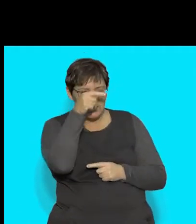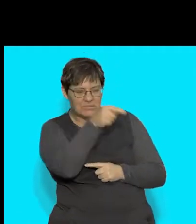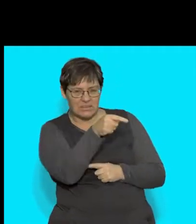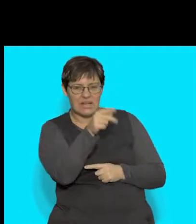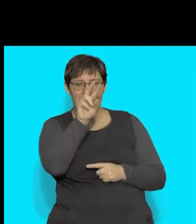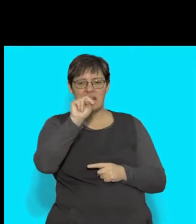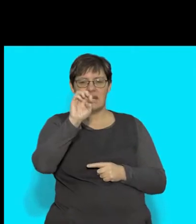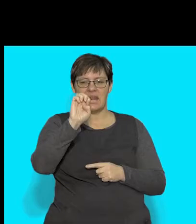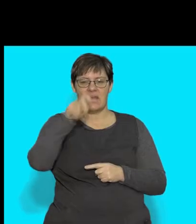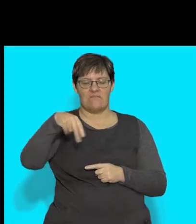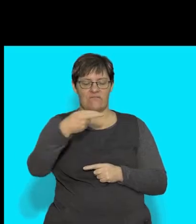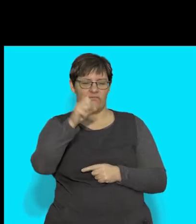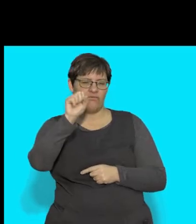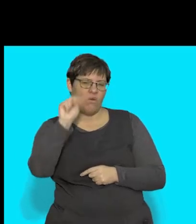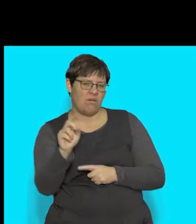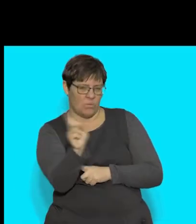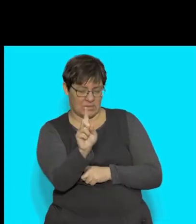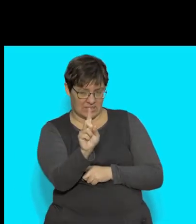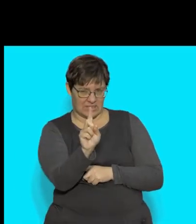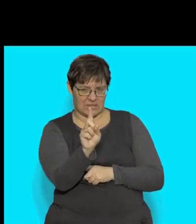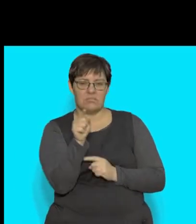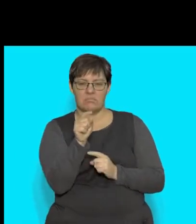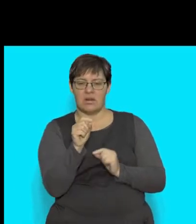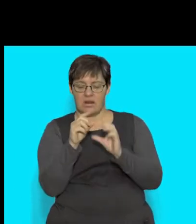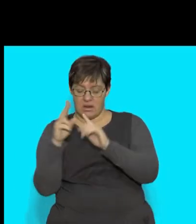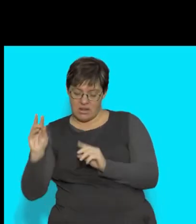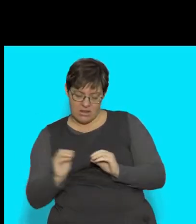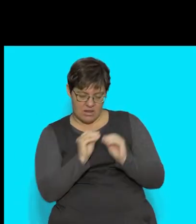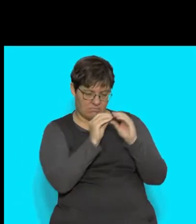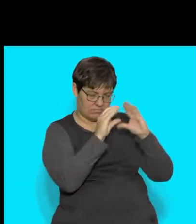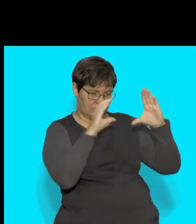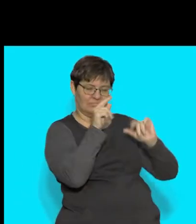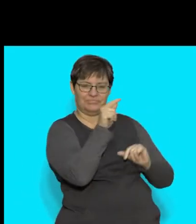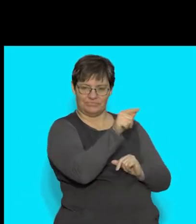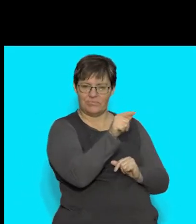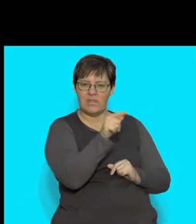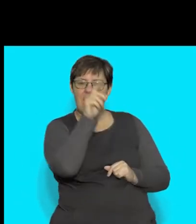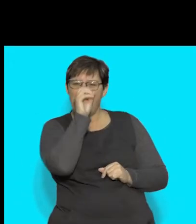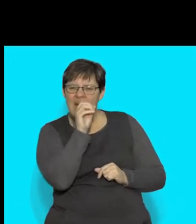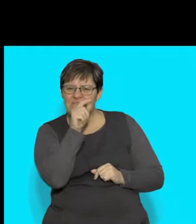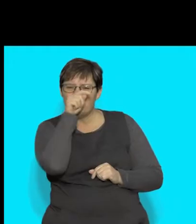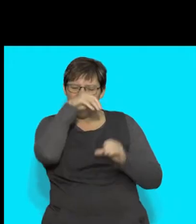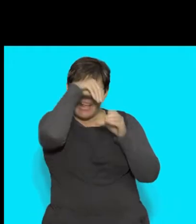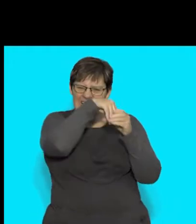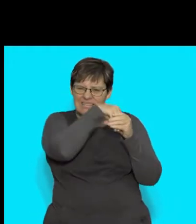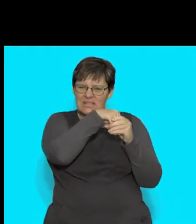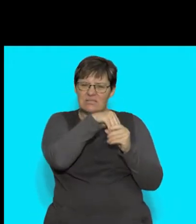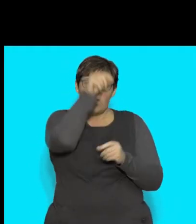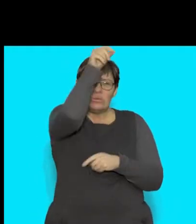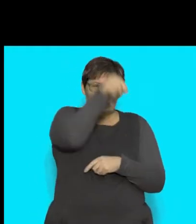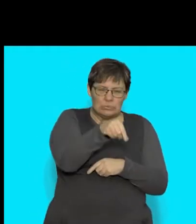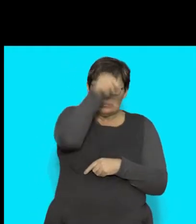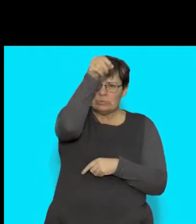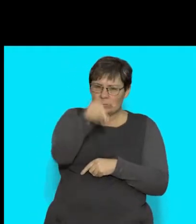And here it is slightly larger. And now we can see it's got all these long tubes going